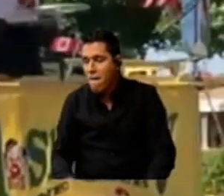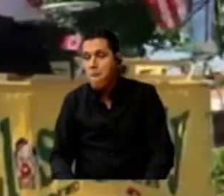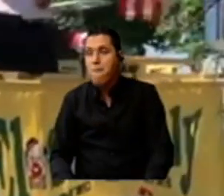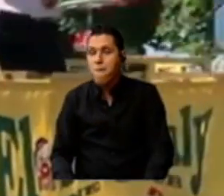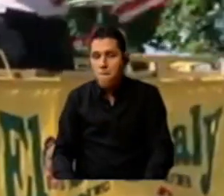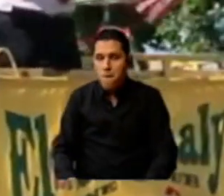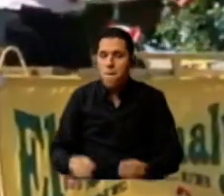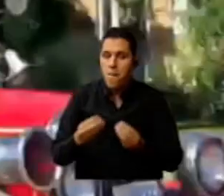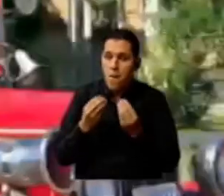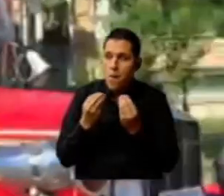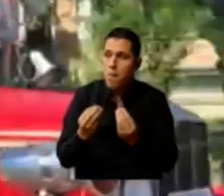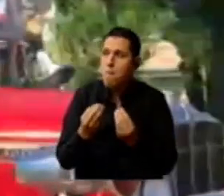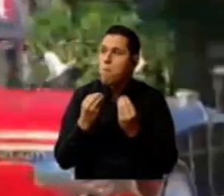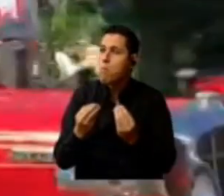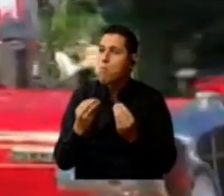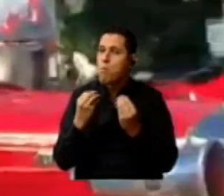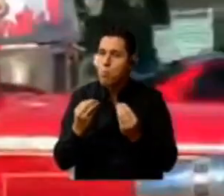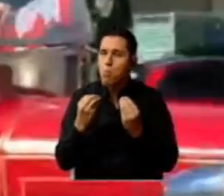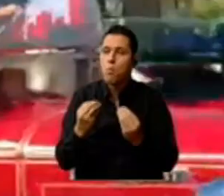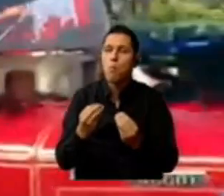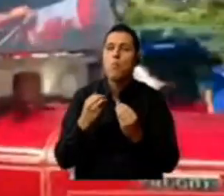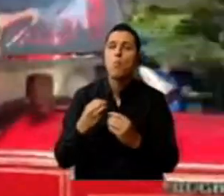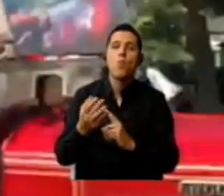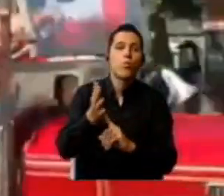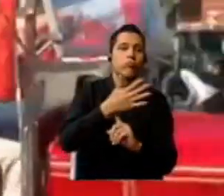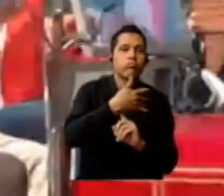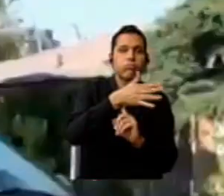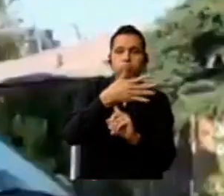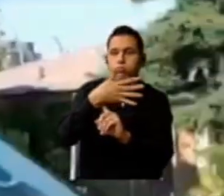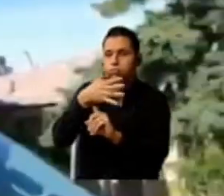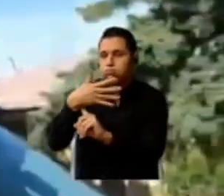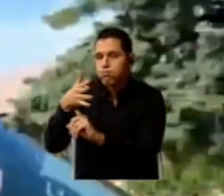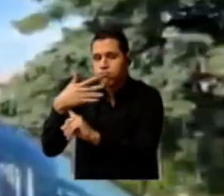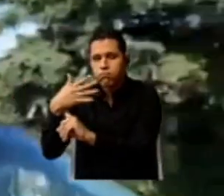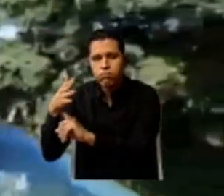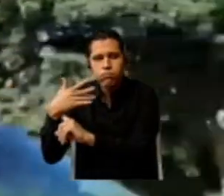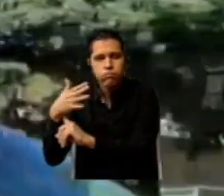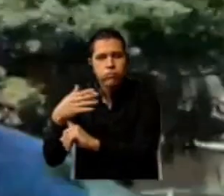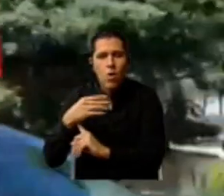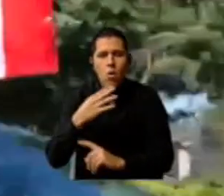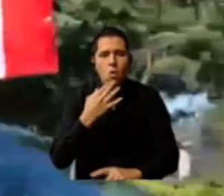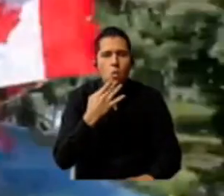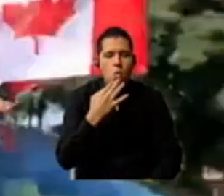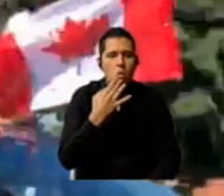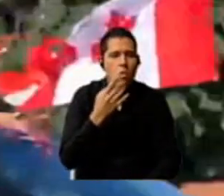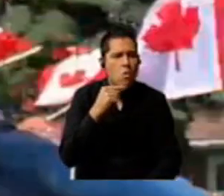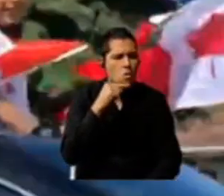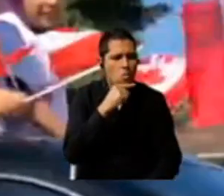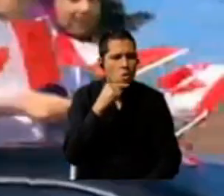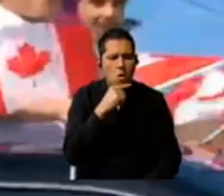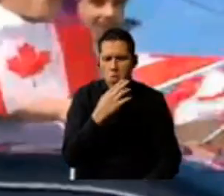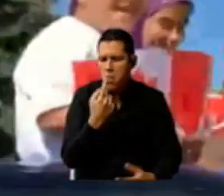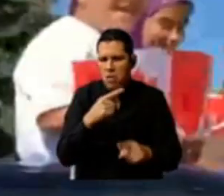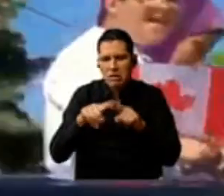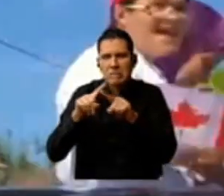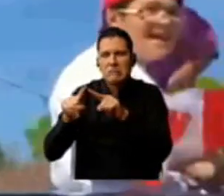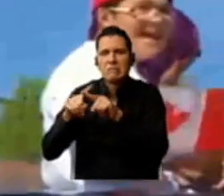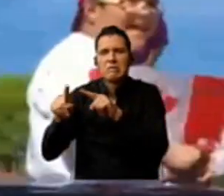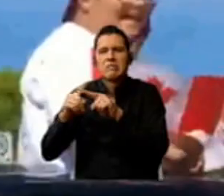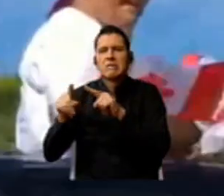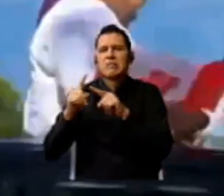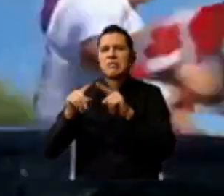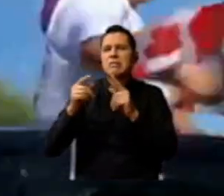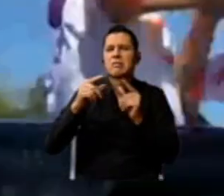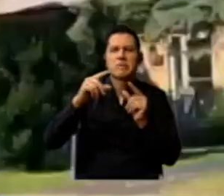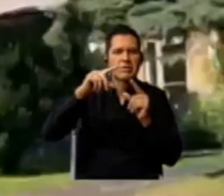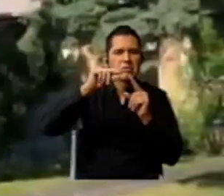many flags. They have red. Oh, they have a maple leaf.